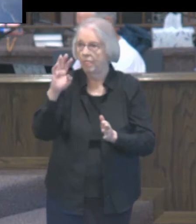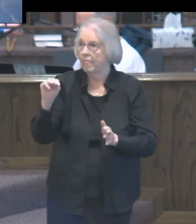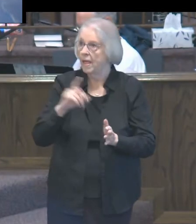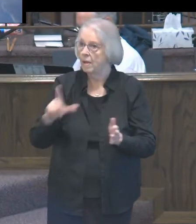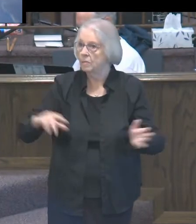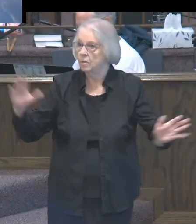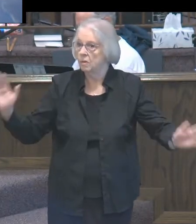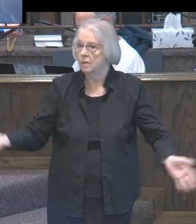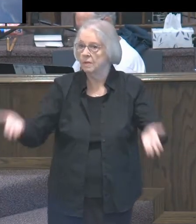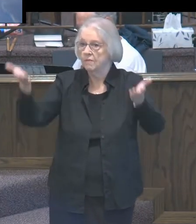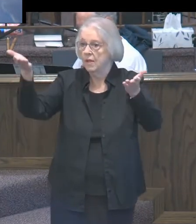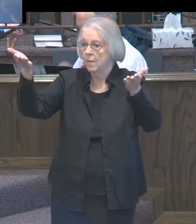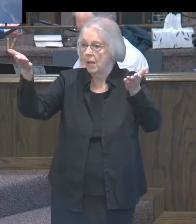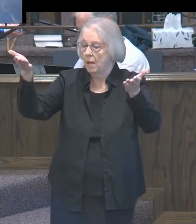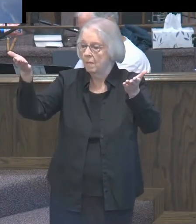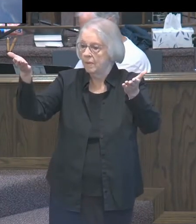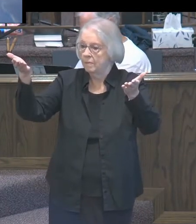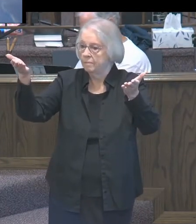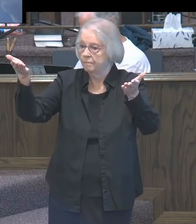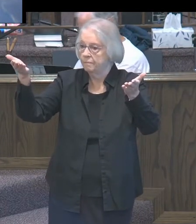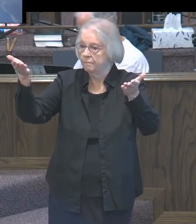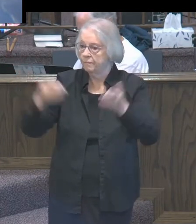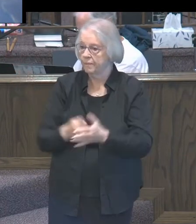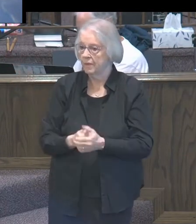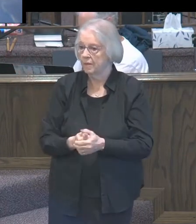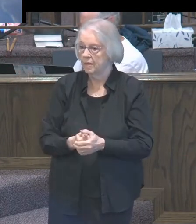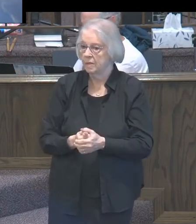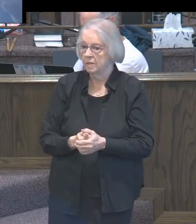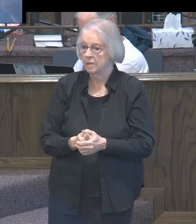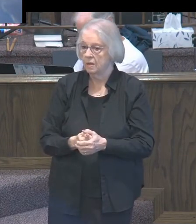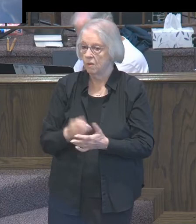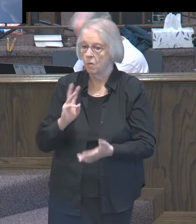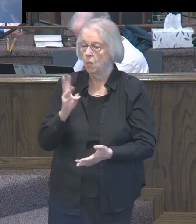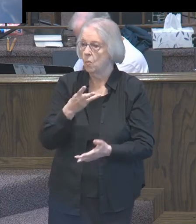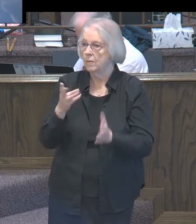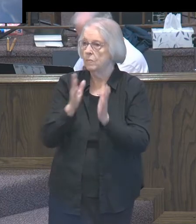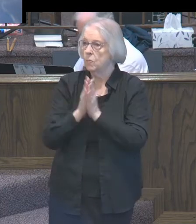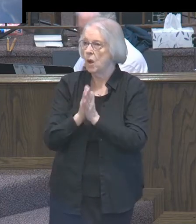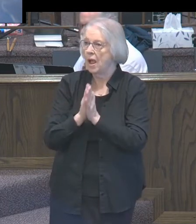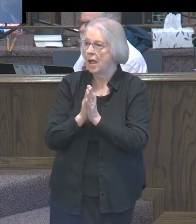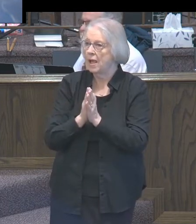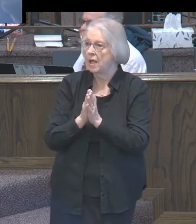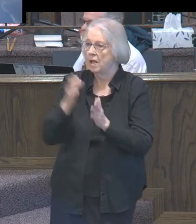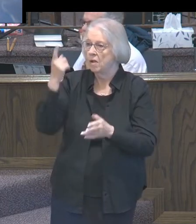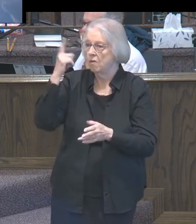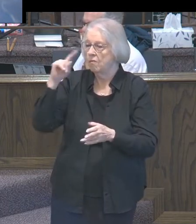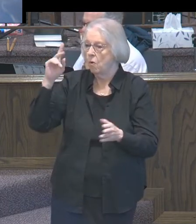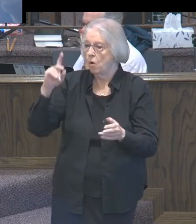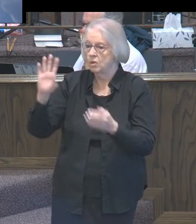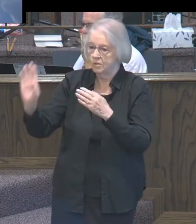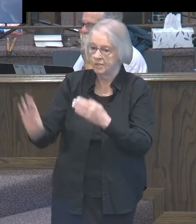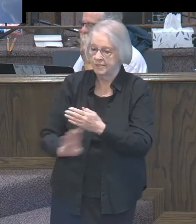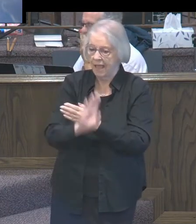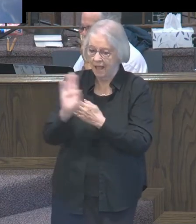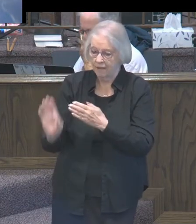those affected specifically. We pray for Brendan today, and we ask that your